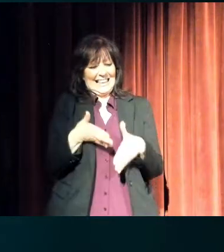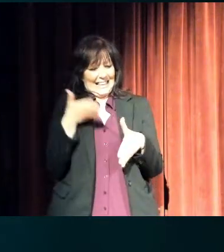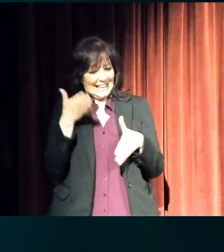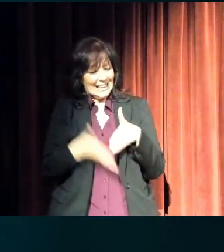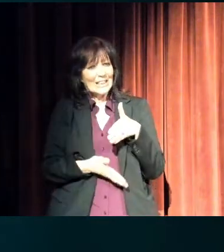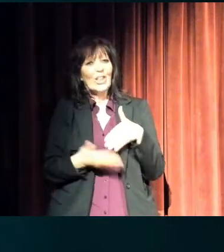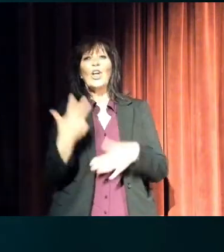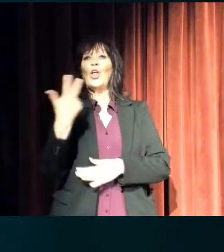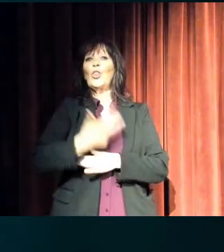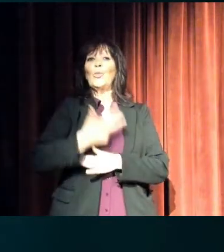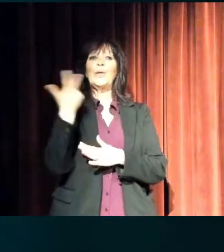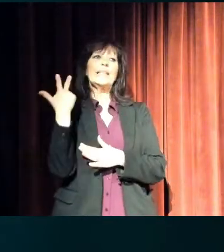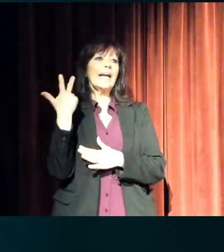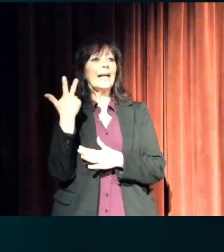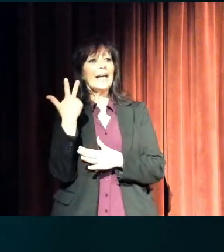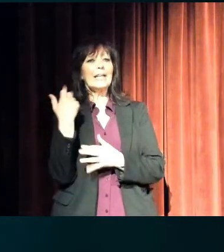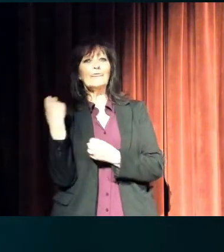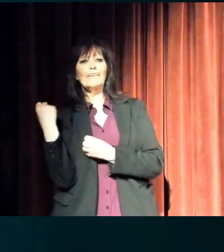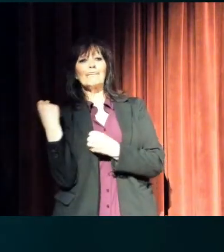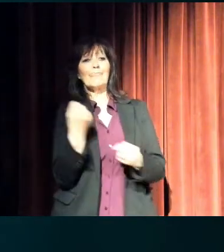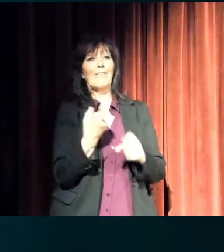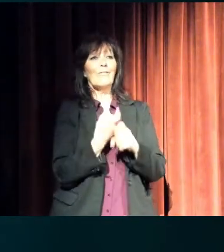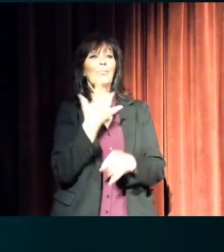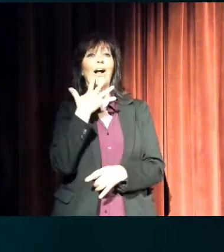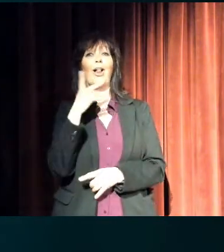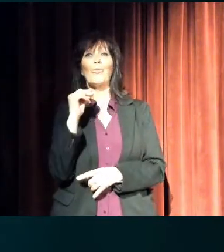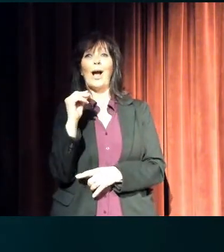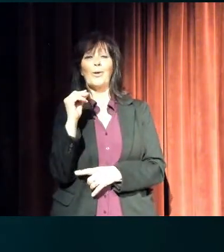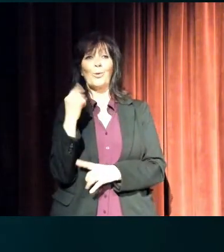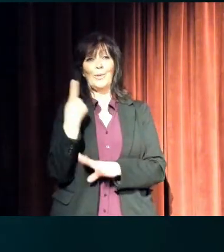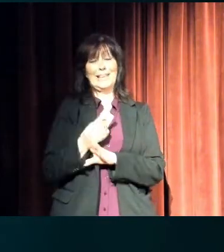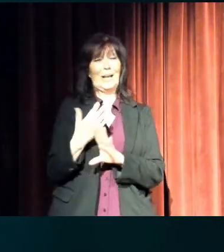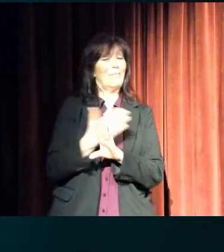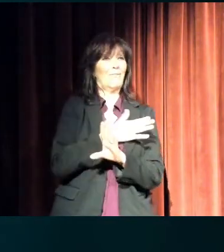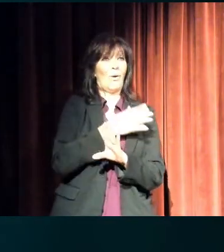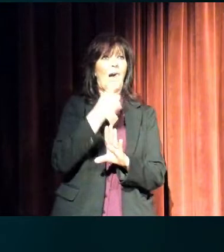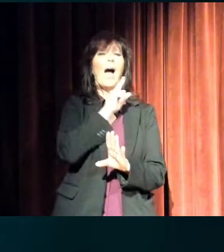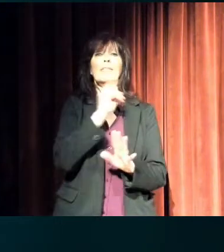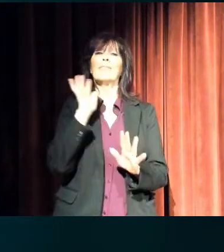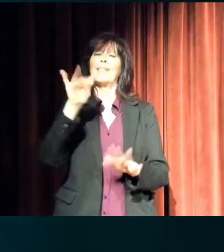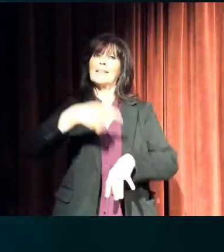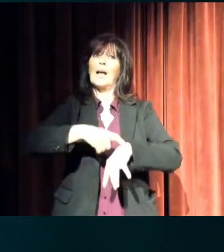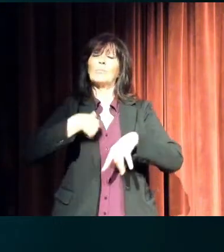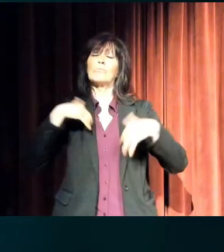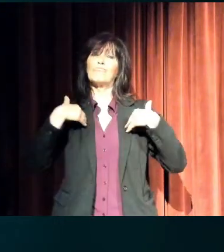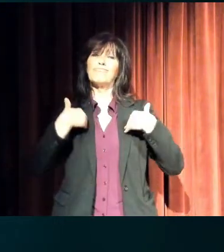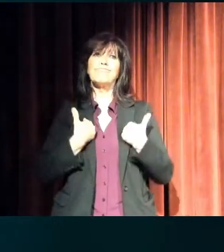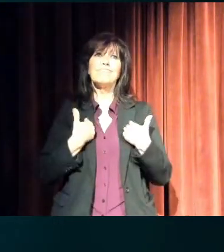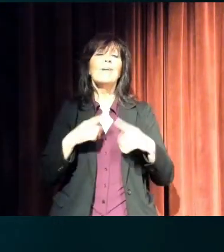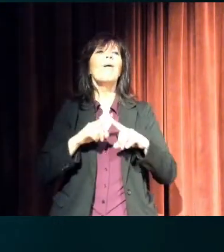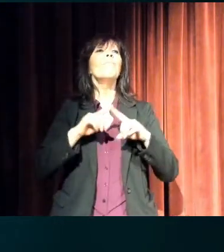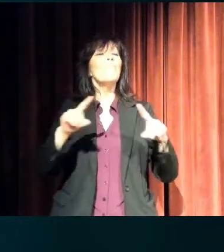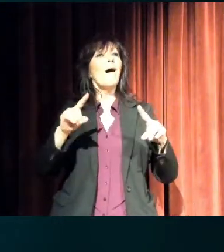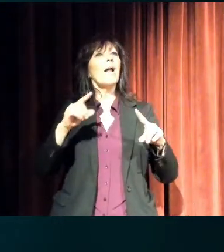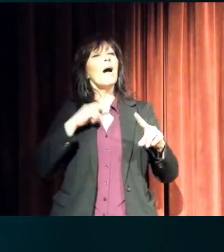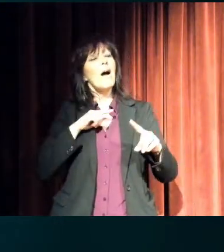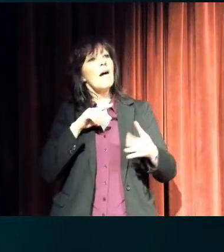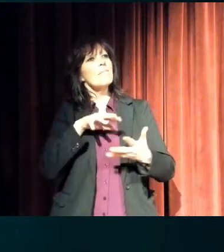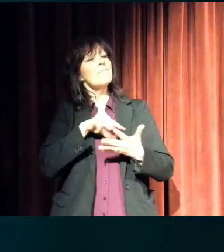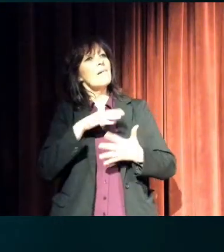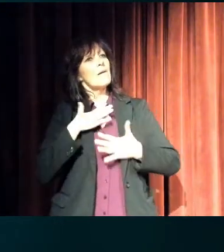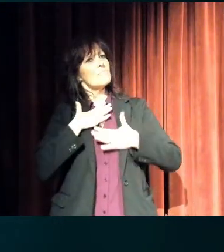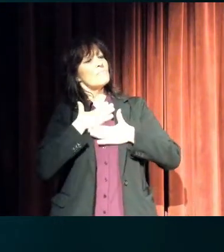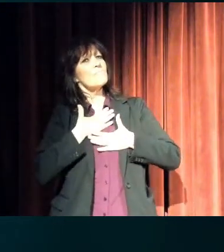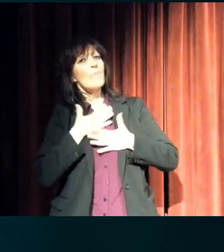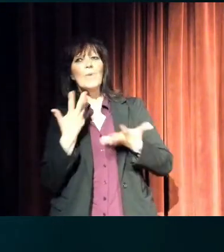a 3-day drive from Colorado the day before. I was a bit exhausted, but I really gained an appreciation